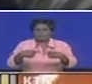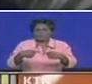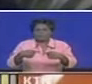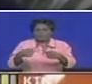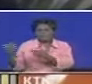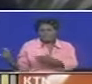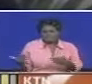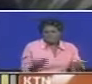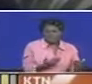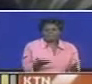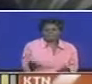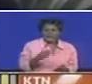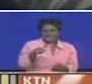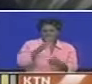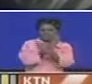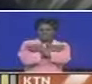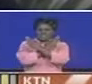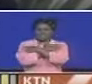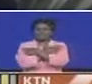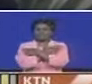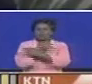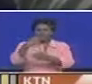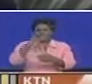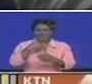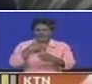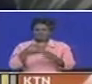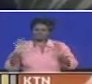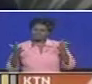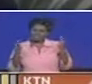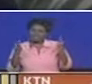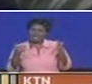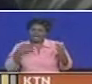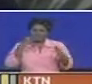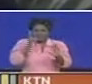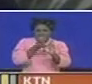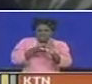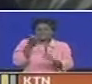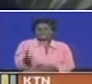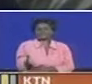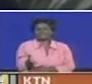reinvent this partnership that we have been delighted to participate in.